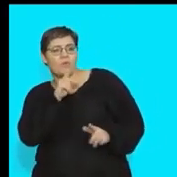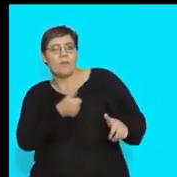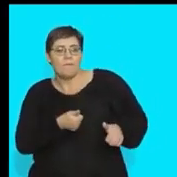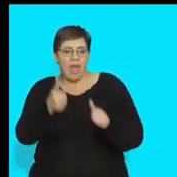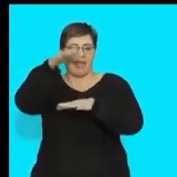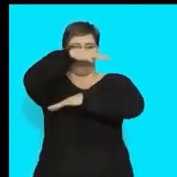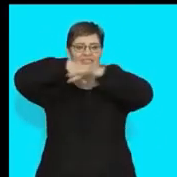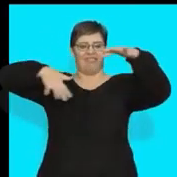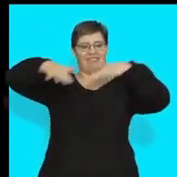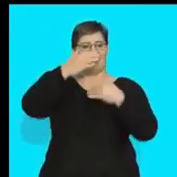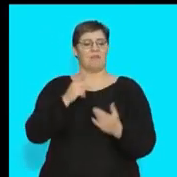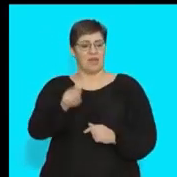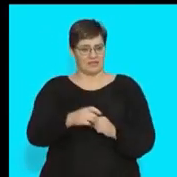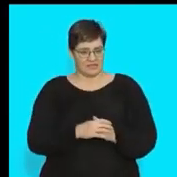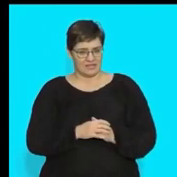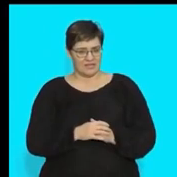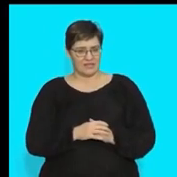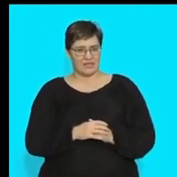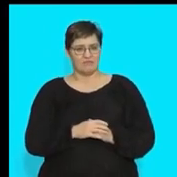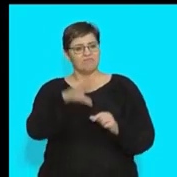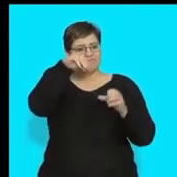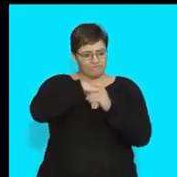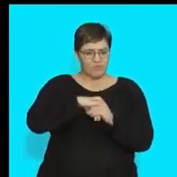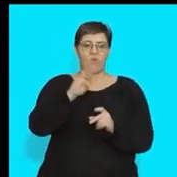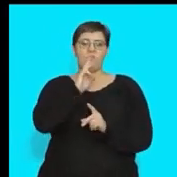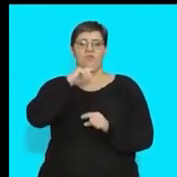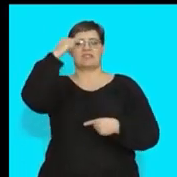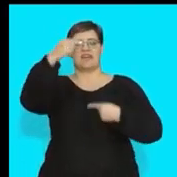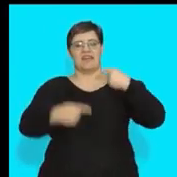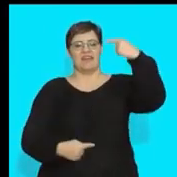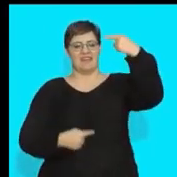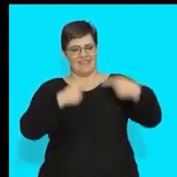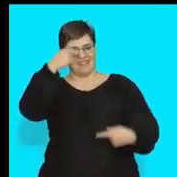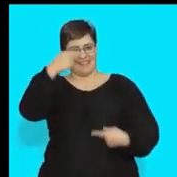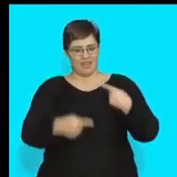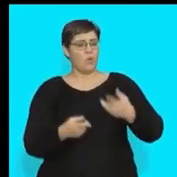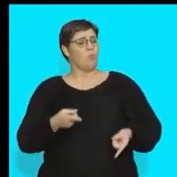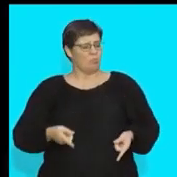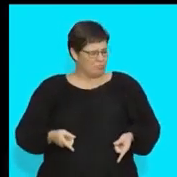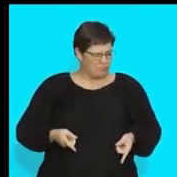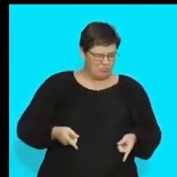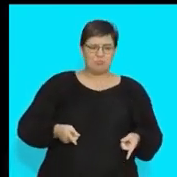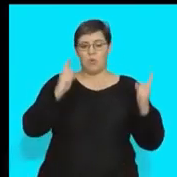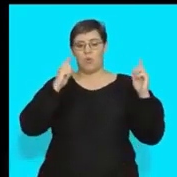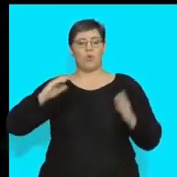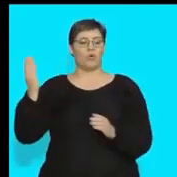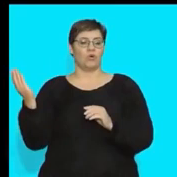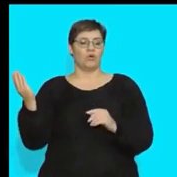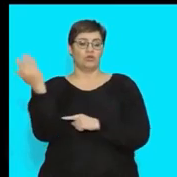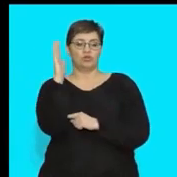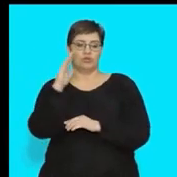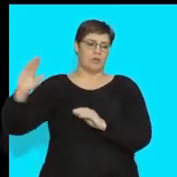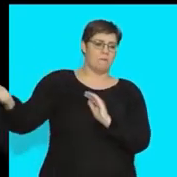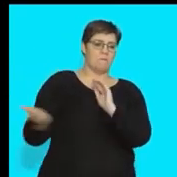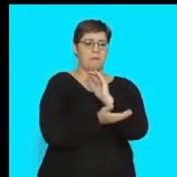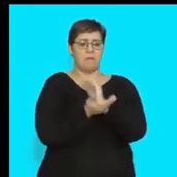atmosphere, right, as part of the water cycle. That's why it's so dangerous when we're cutting down trees,